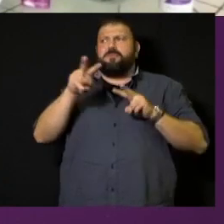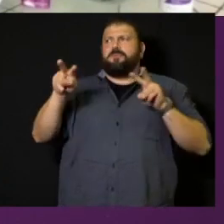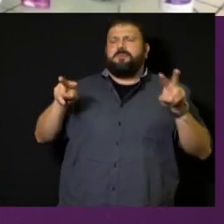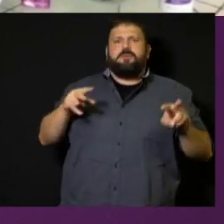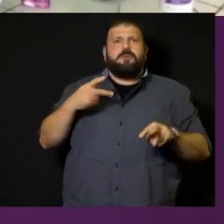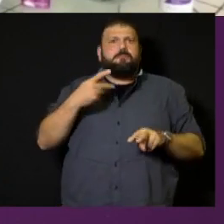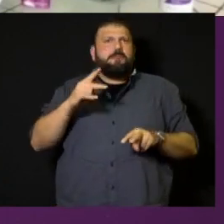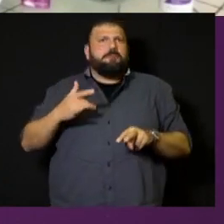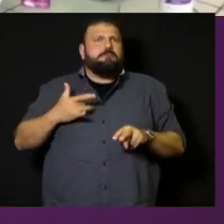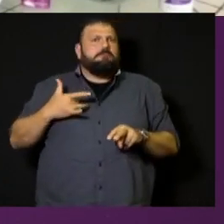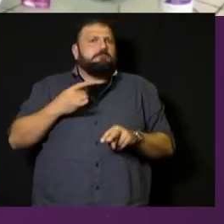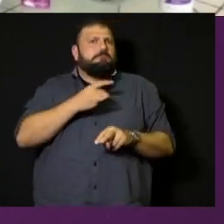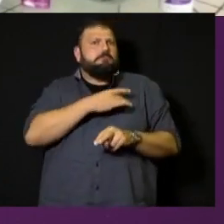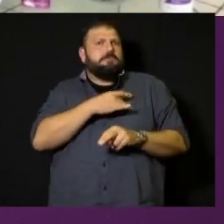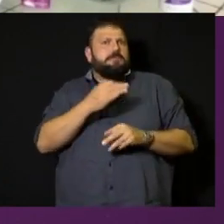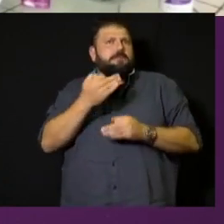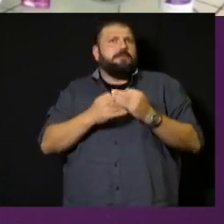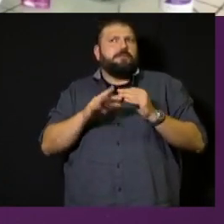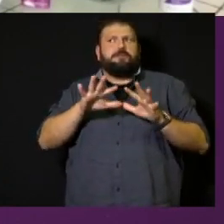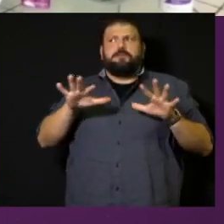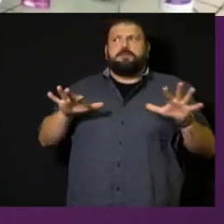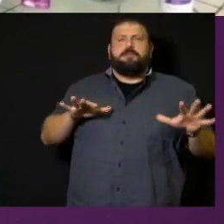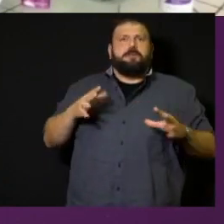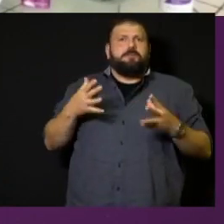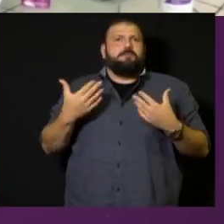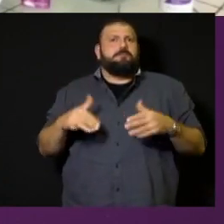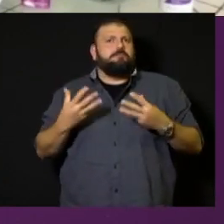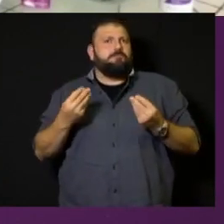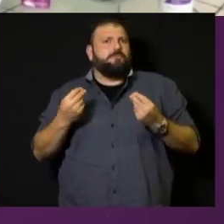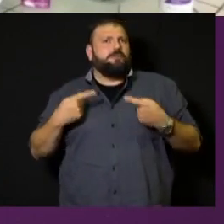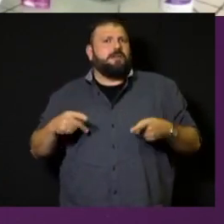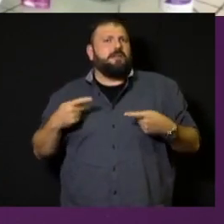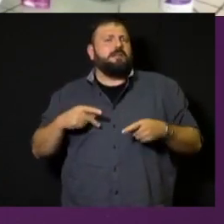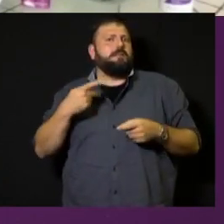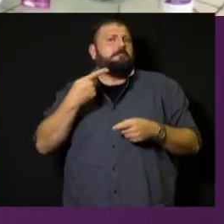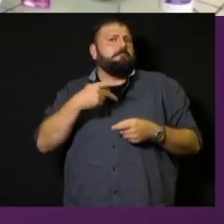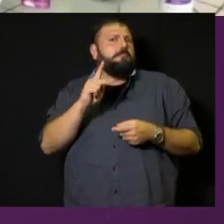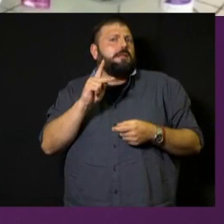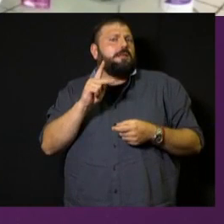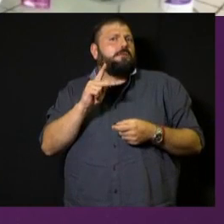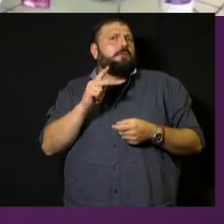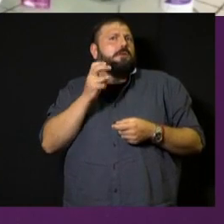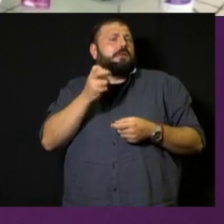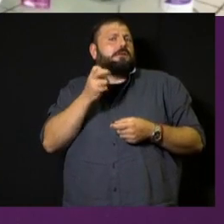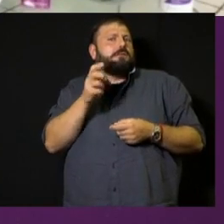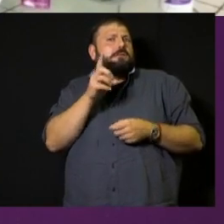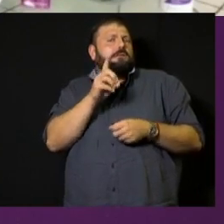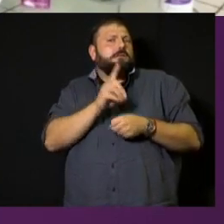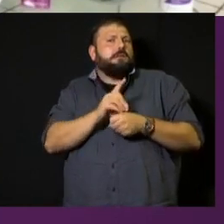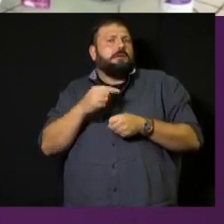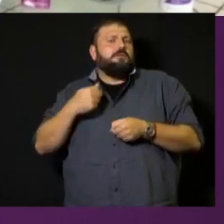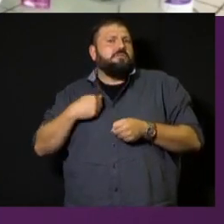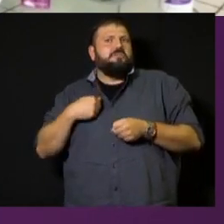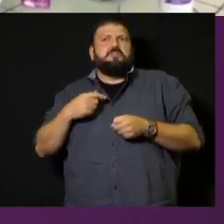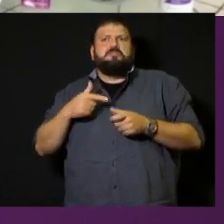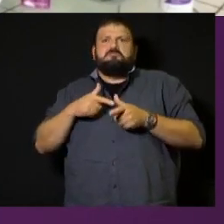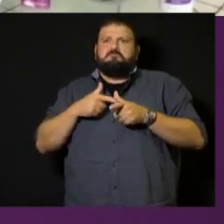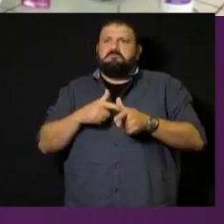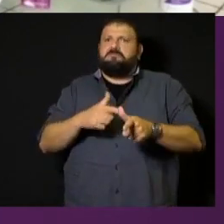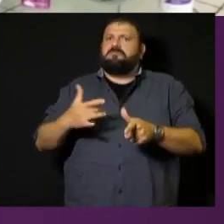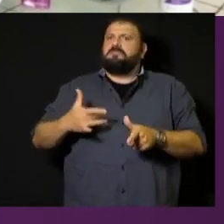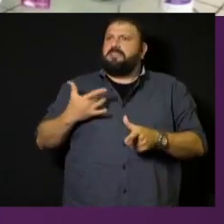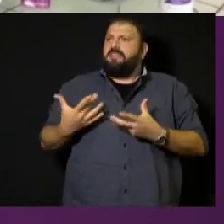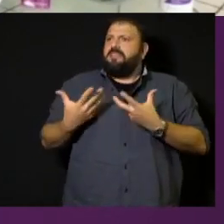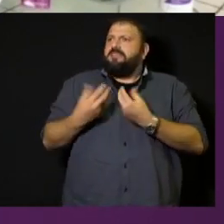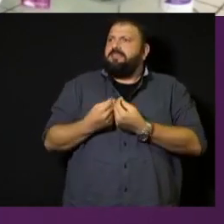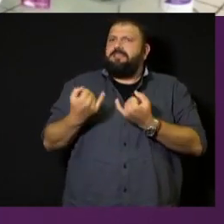We are scared. We're spiners. It's like a sect. I don't know when I got involved in